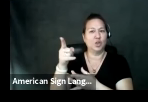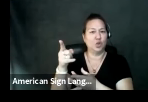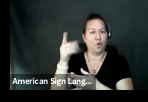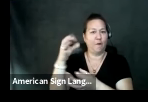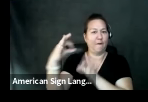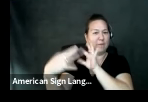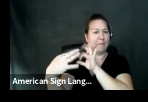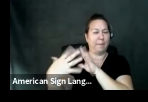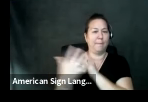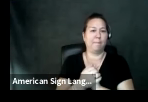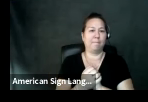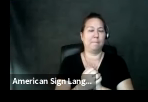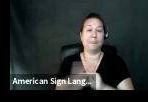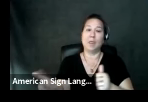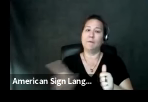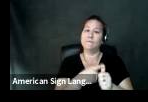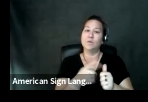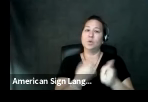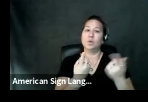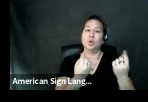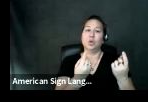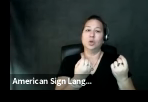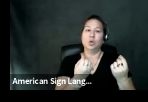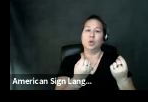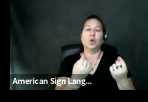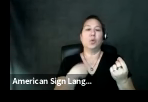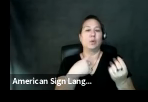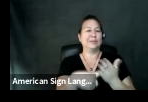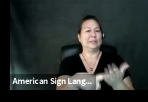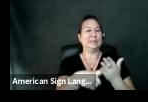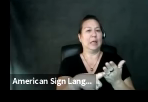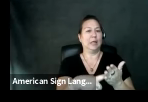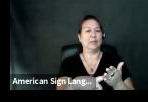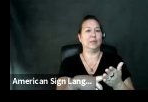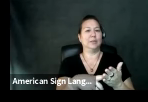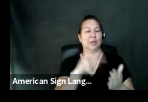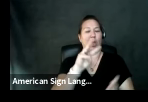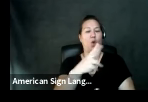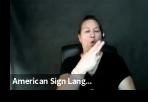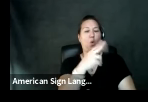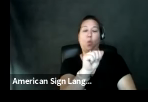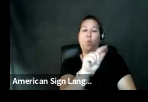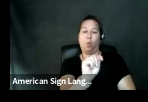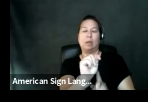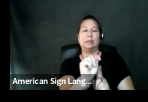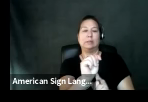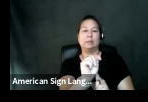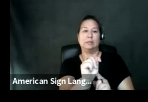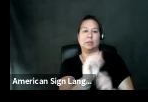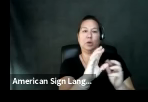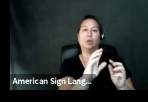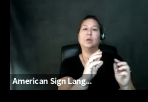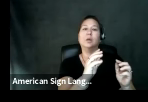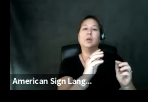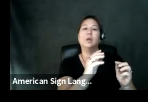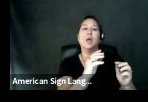So the first of all, the team is going to be discussing the what. So this is going to be our assessment results. It's going to be our present